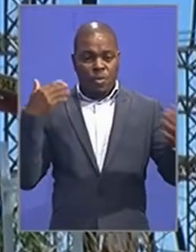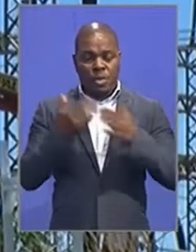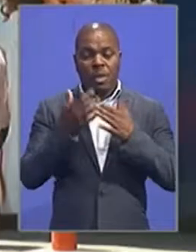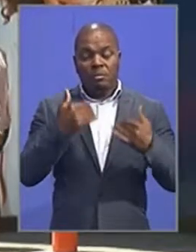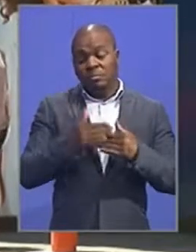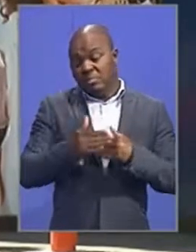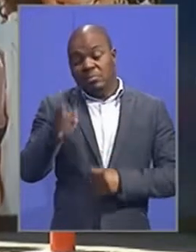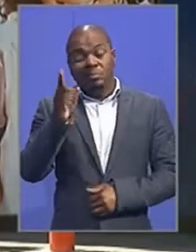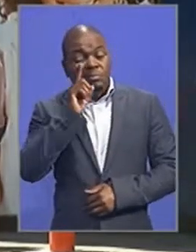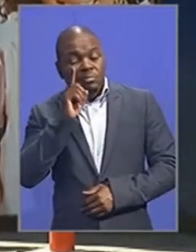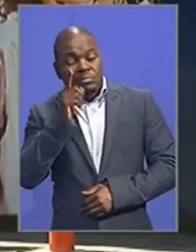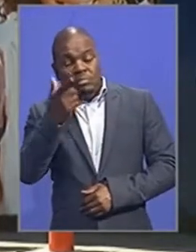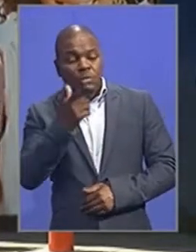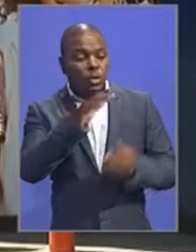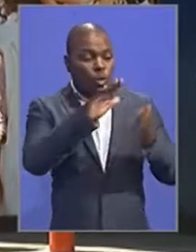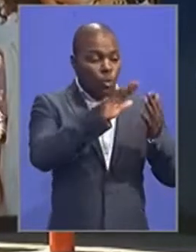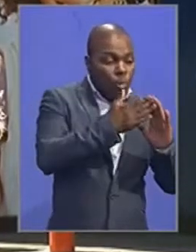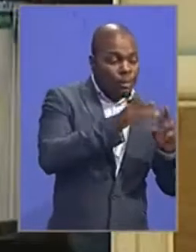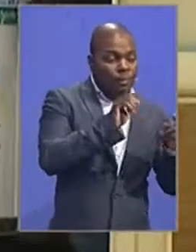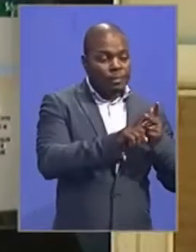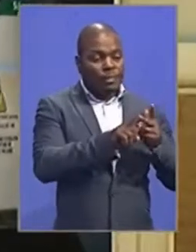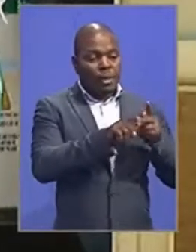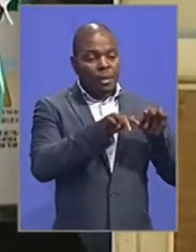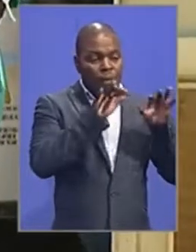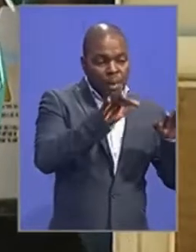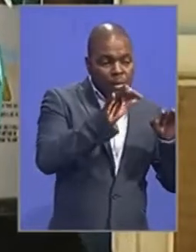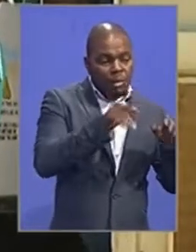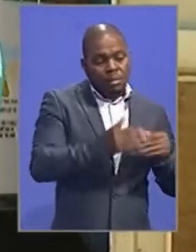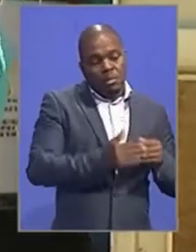gore baagi le dikgwebo tseo di amegileng ba tla bona